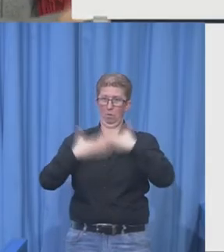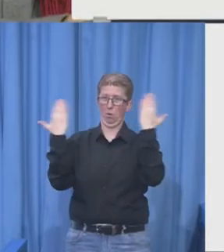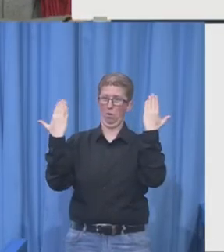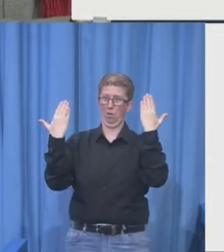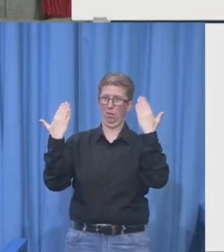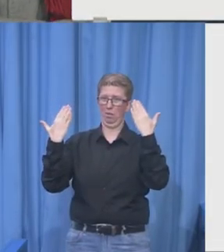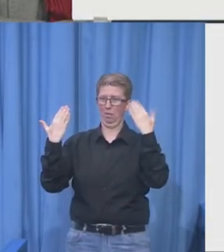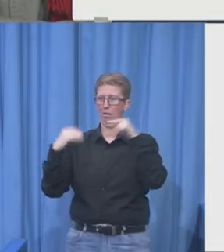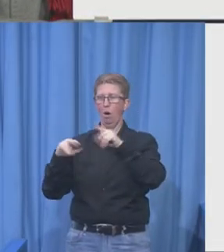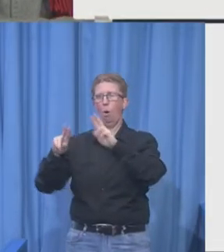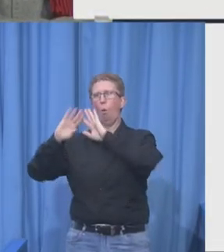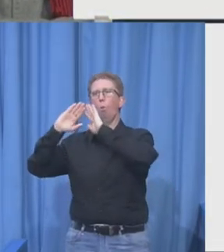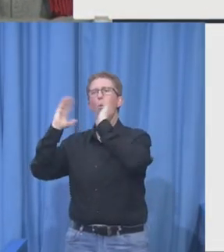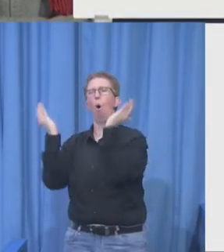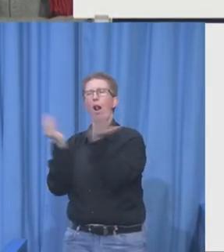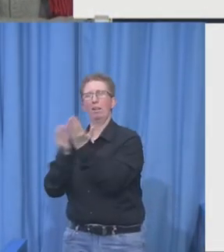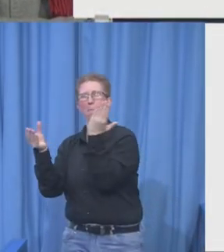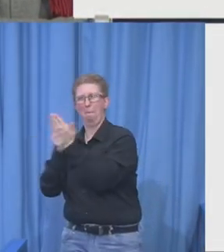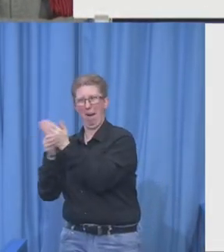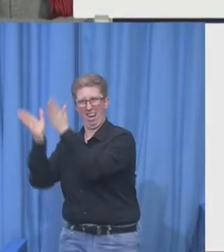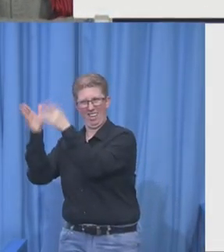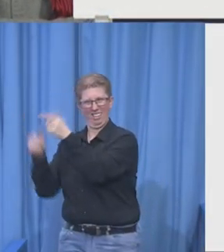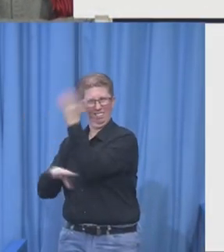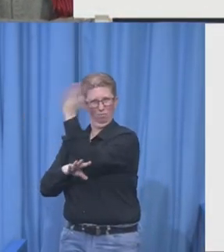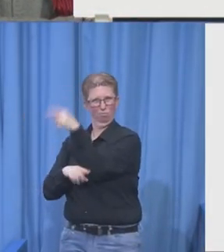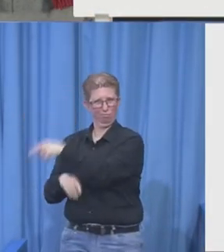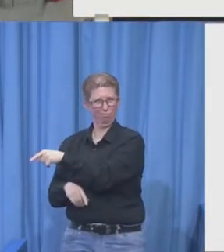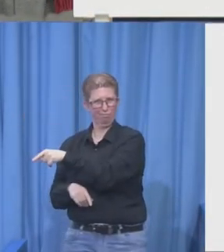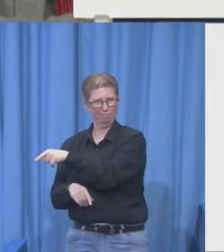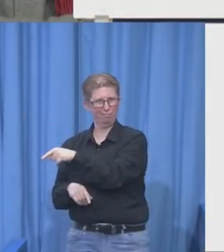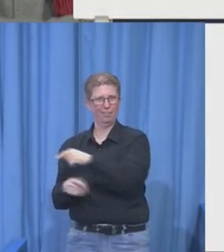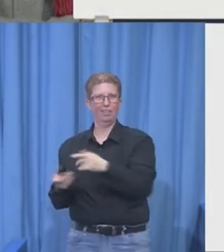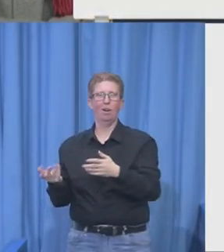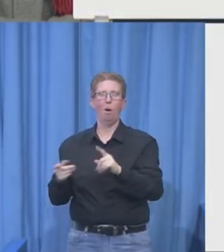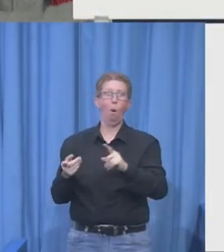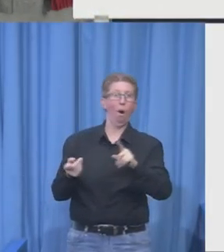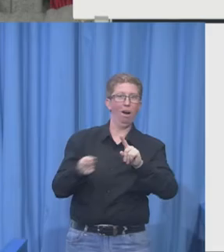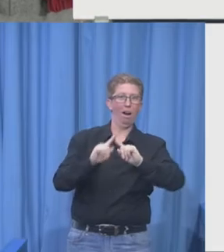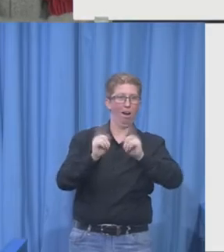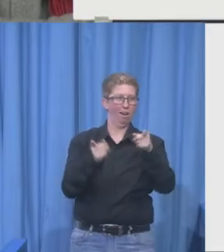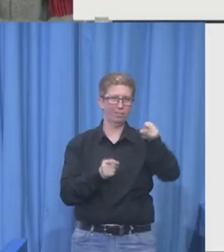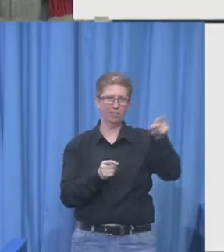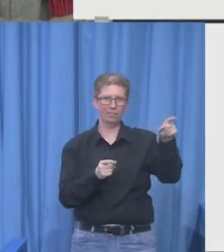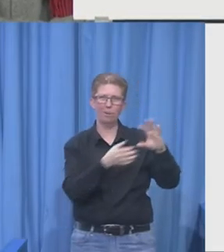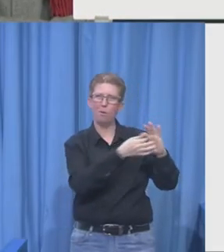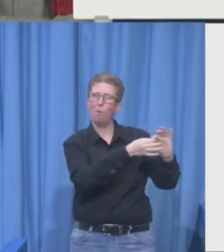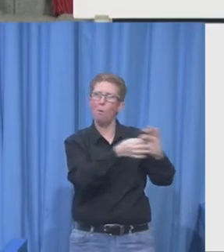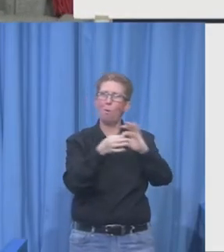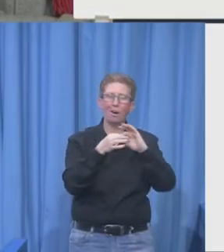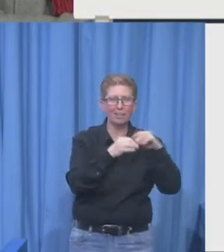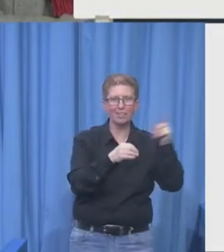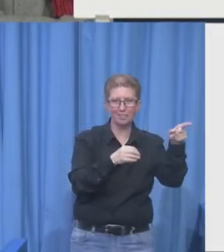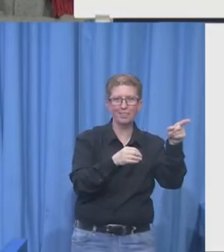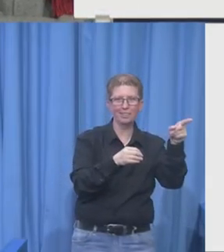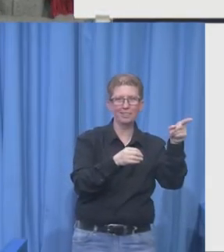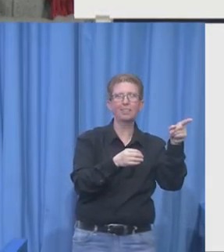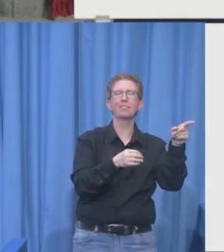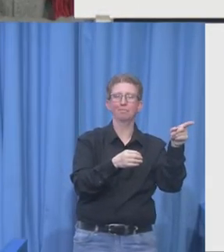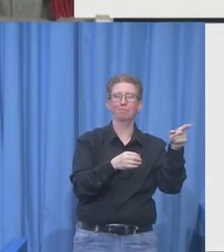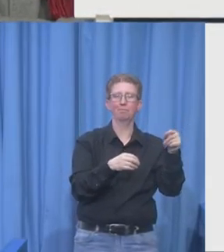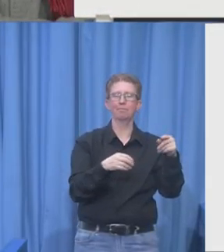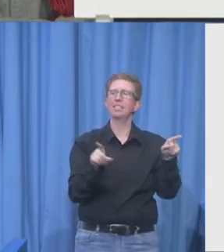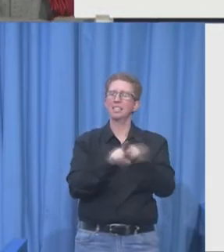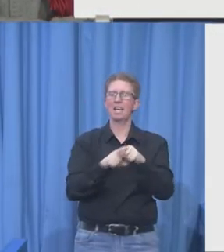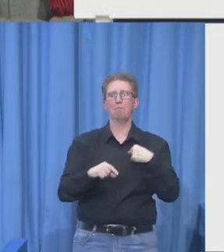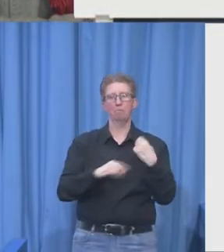as the other multilaterals. We, first of all, our regional standing and our knowledge about